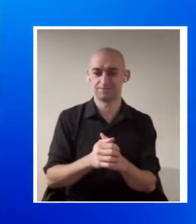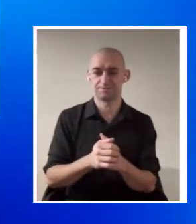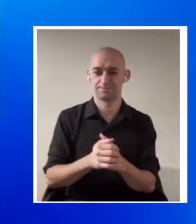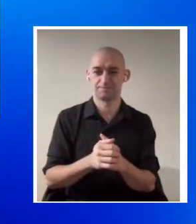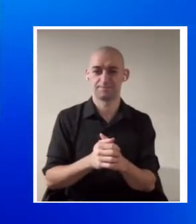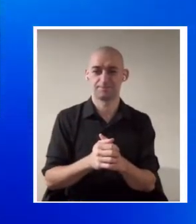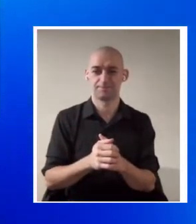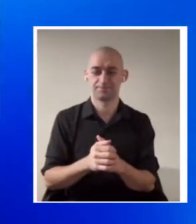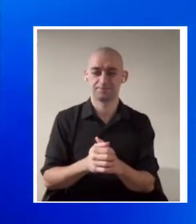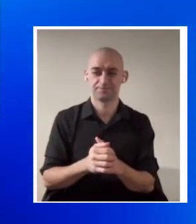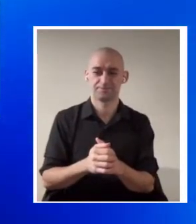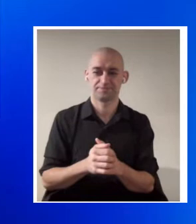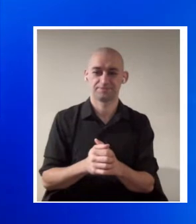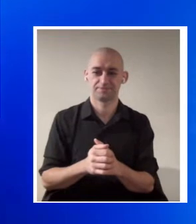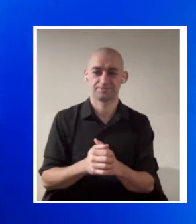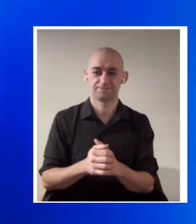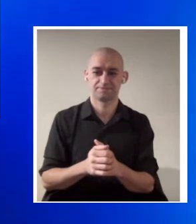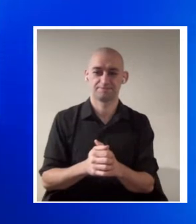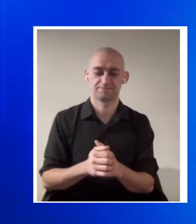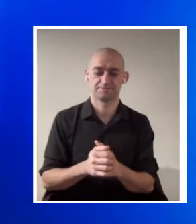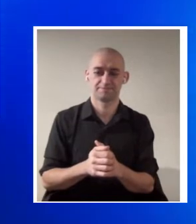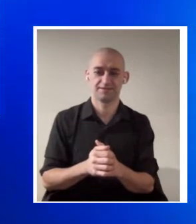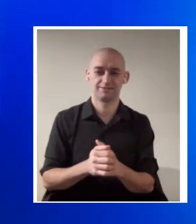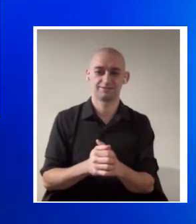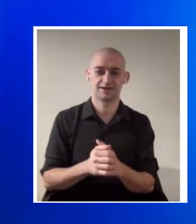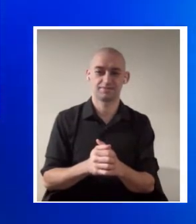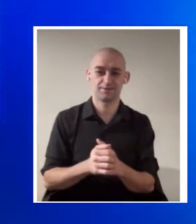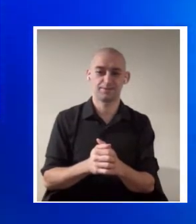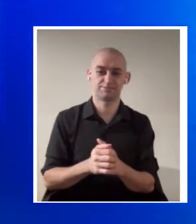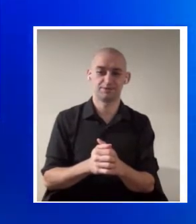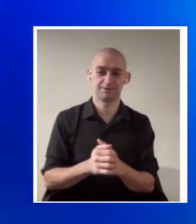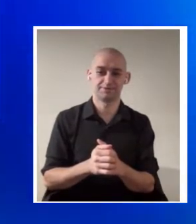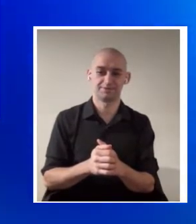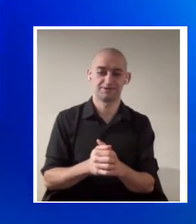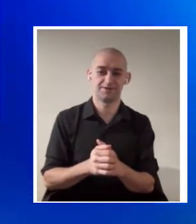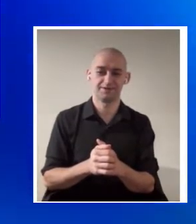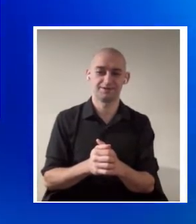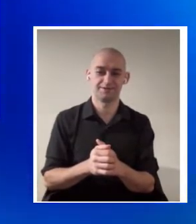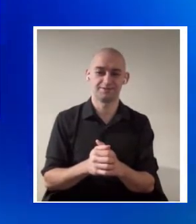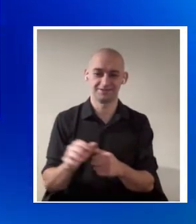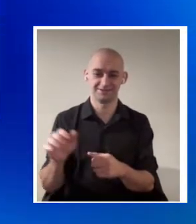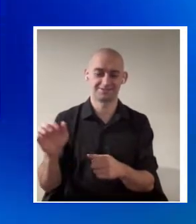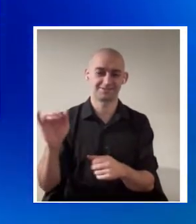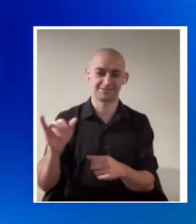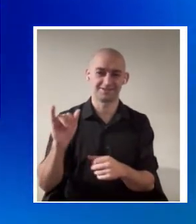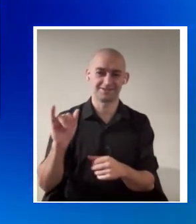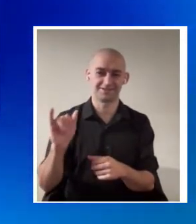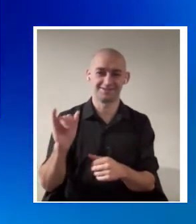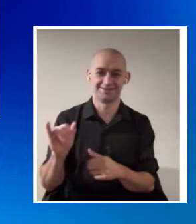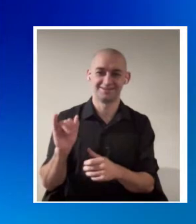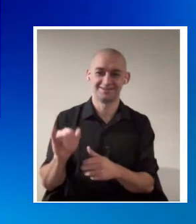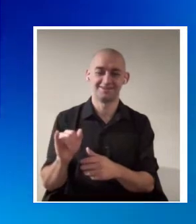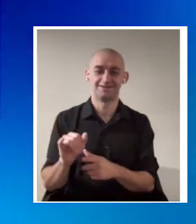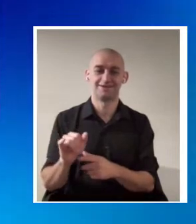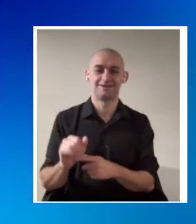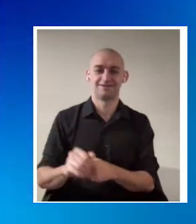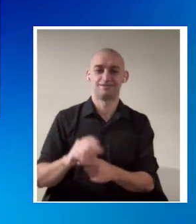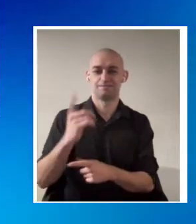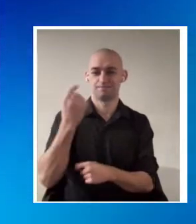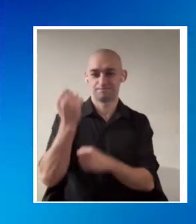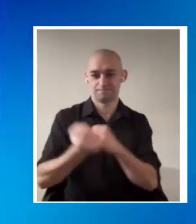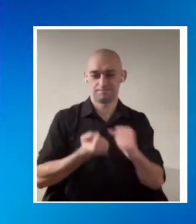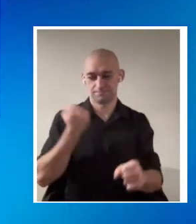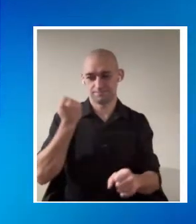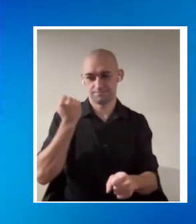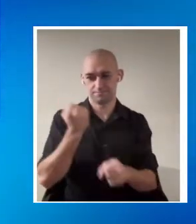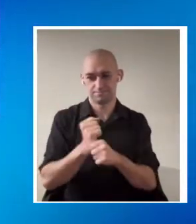$2,395. And for a two-bedroom, it's $3,382. Both of those amounts are